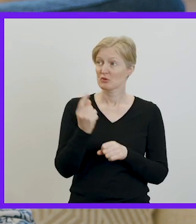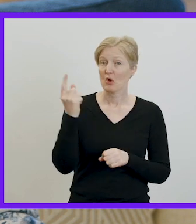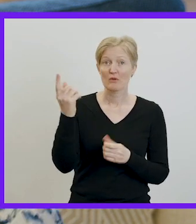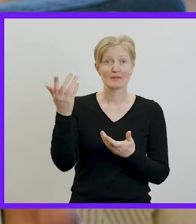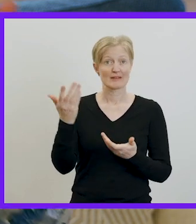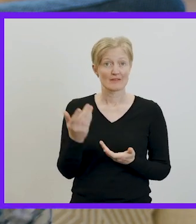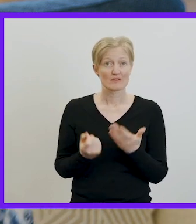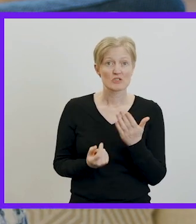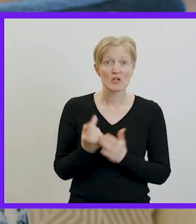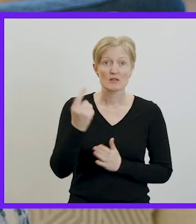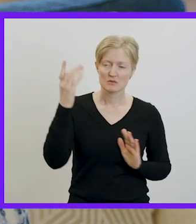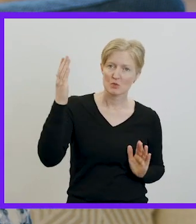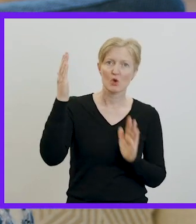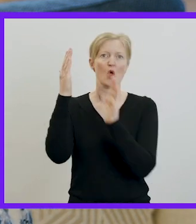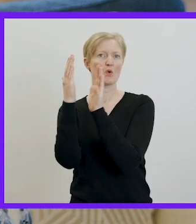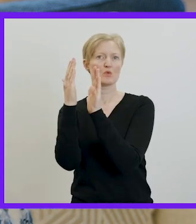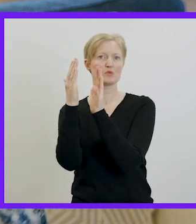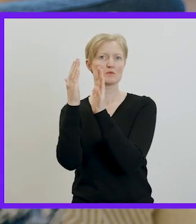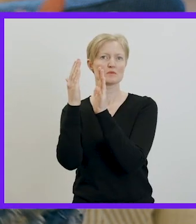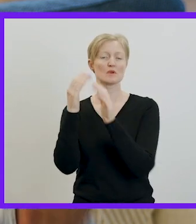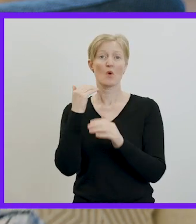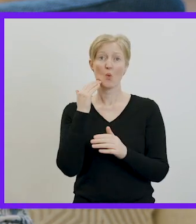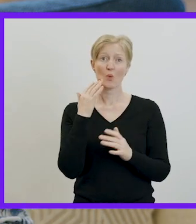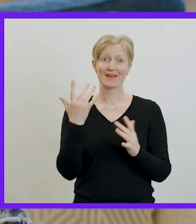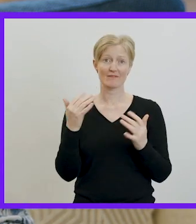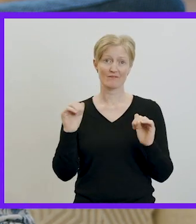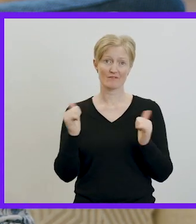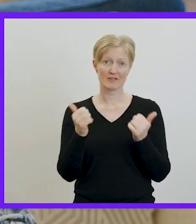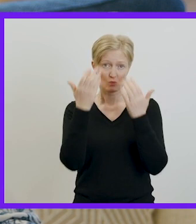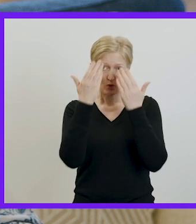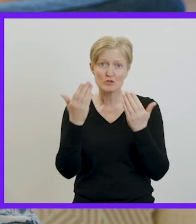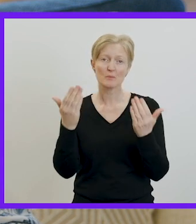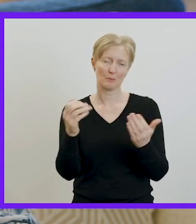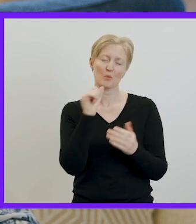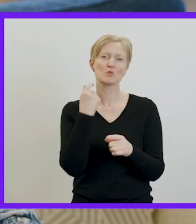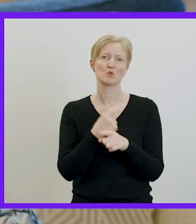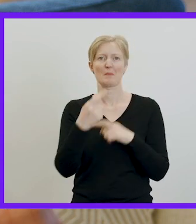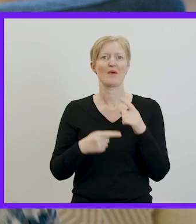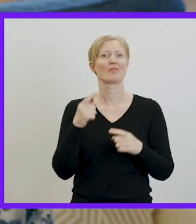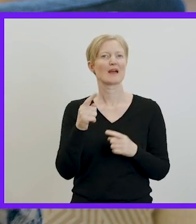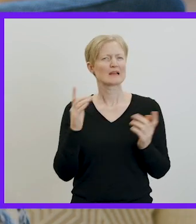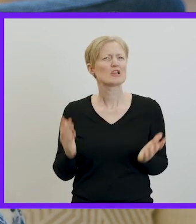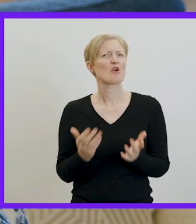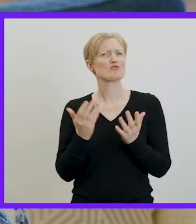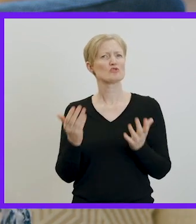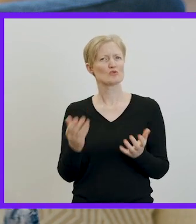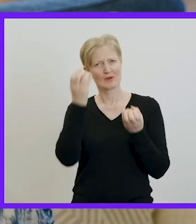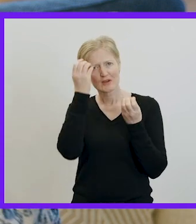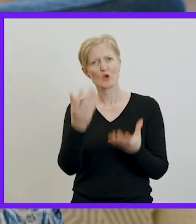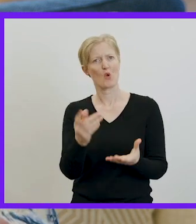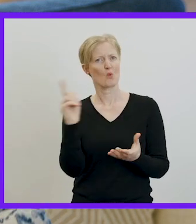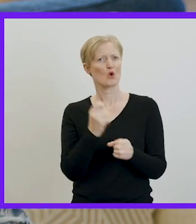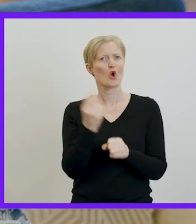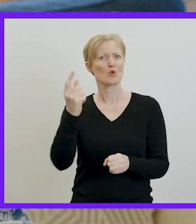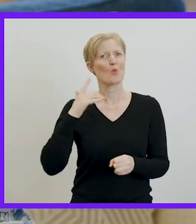us the opportunity to come close to Him. And so after our worship time, I'm going to speak about those things and give you an encouragement of what